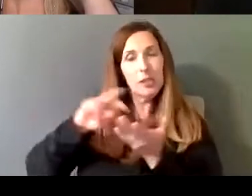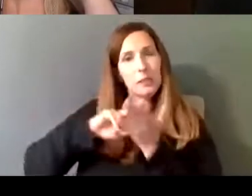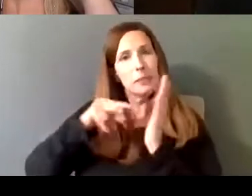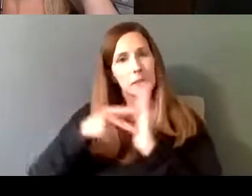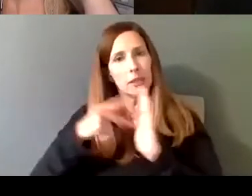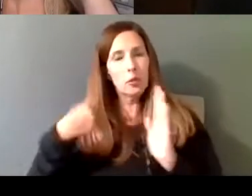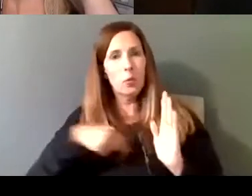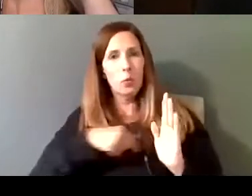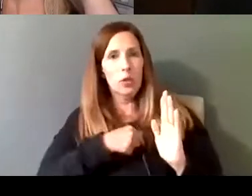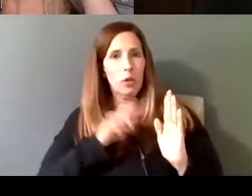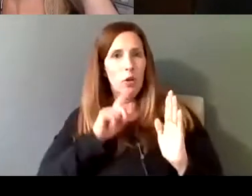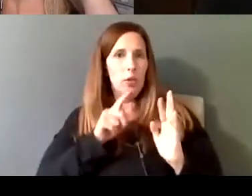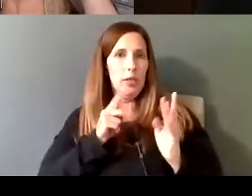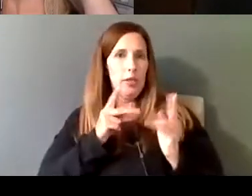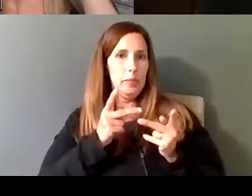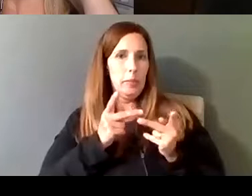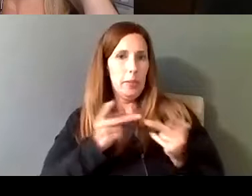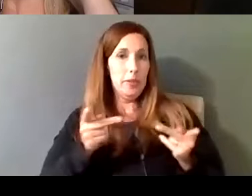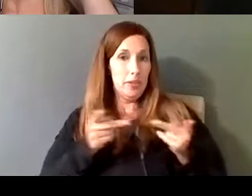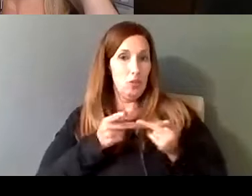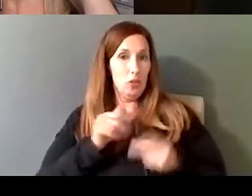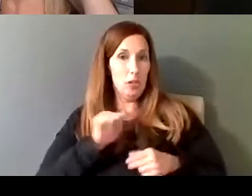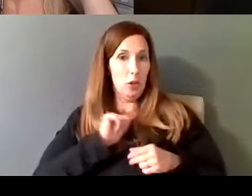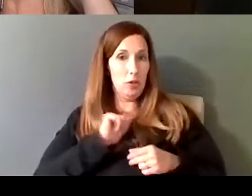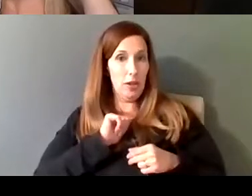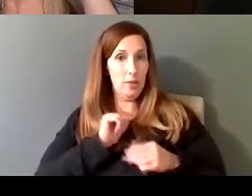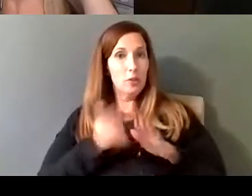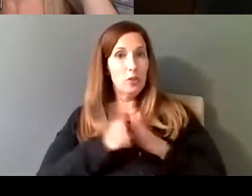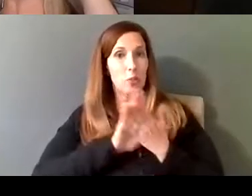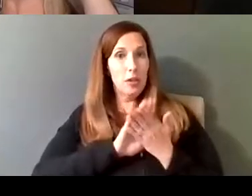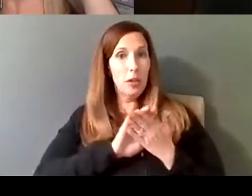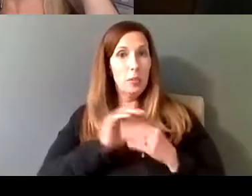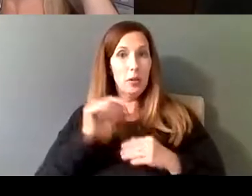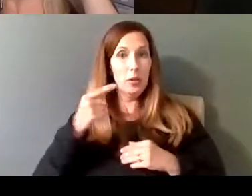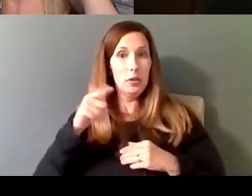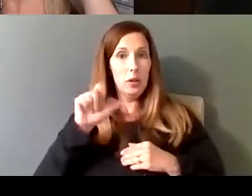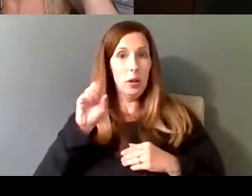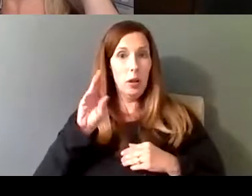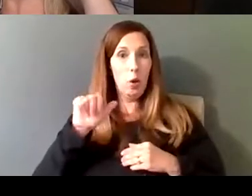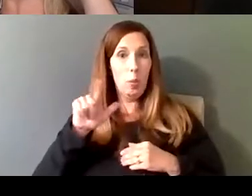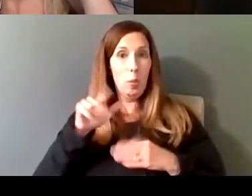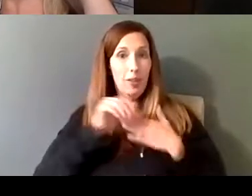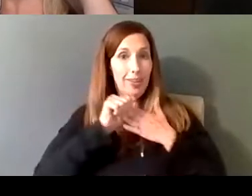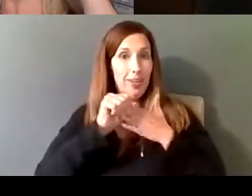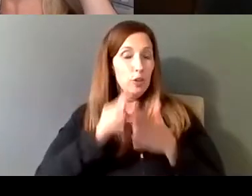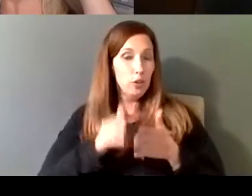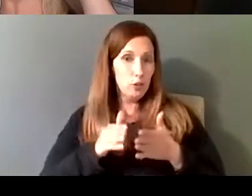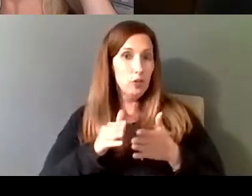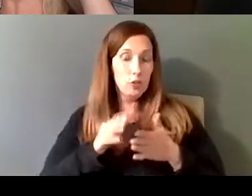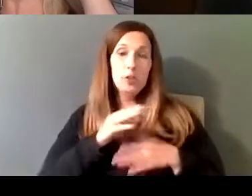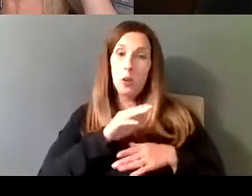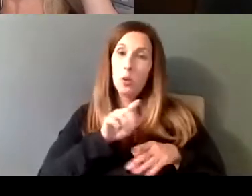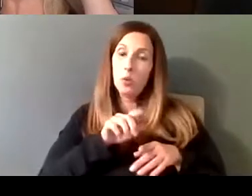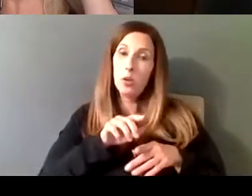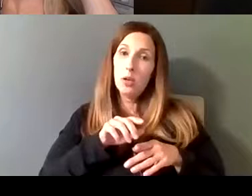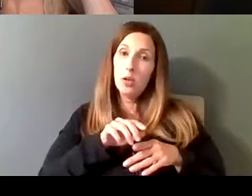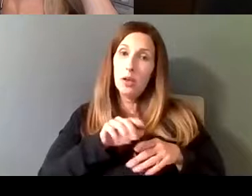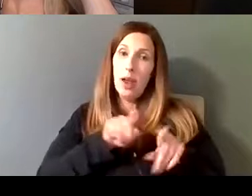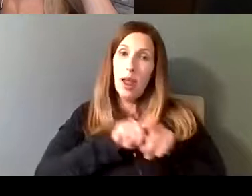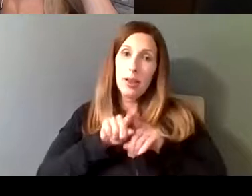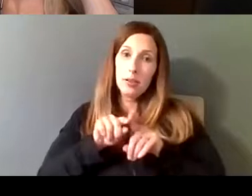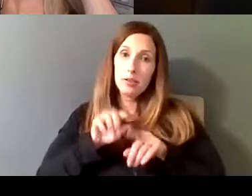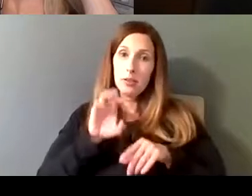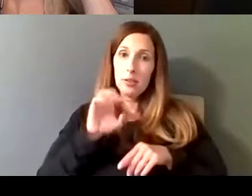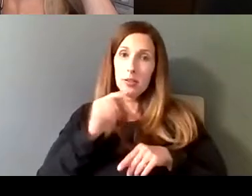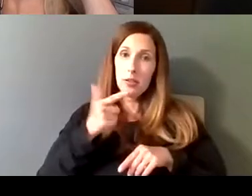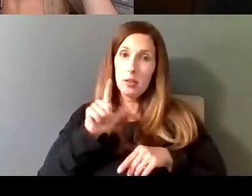positioning ourselves to be global leaders of the 21st century. And I think as global citizens, we certainly can push